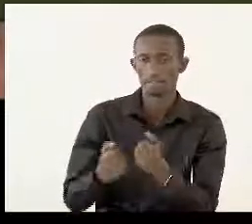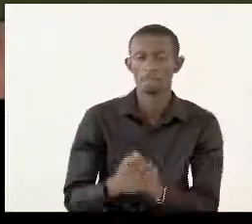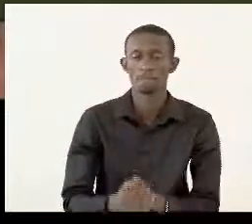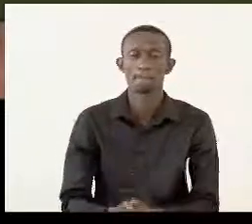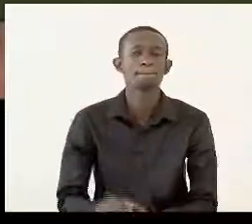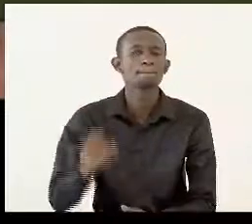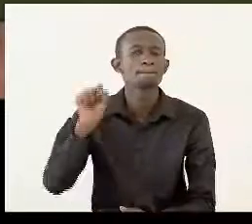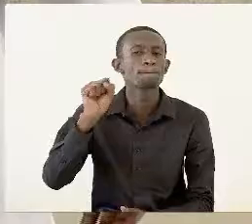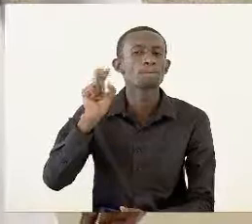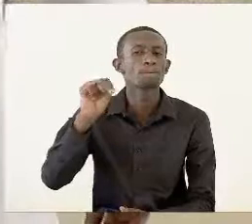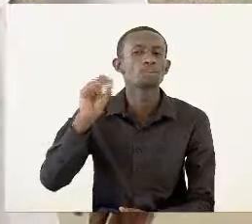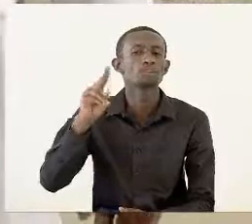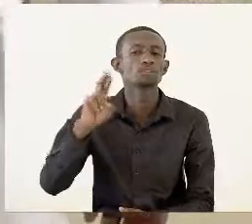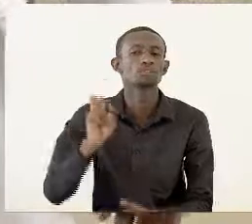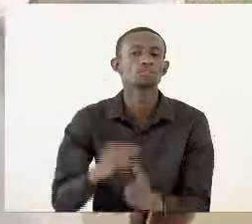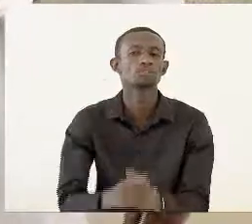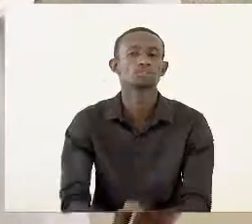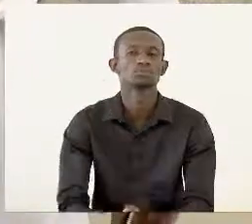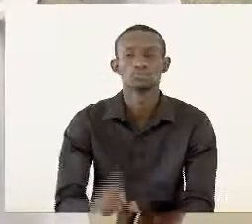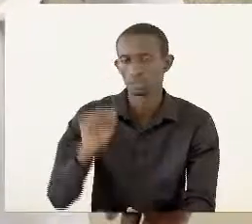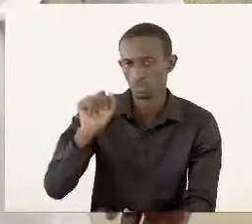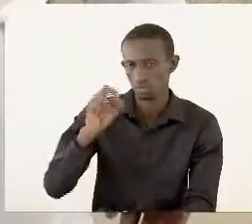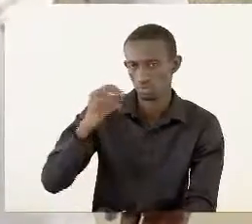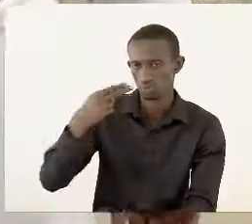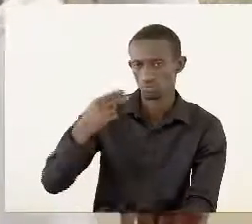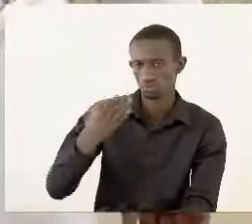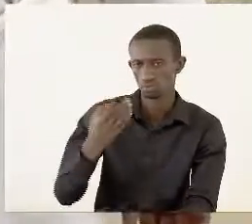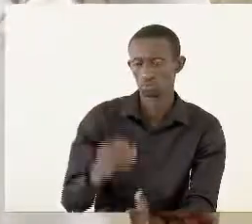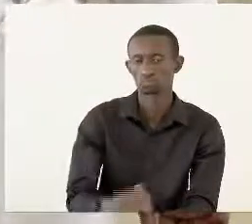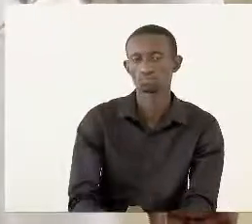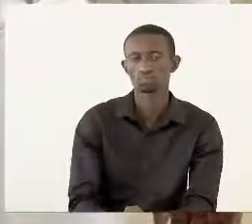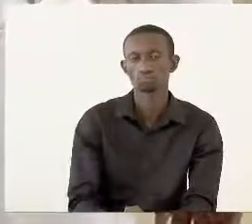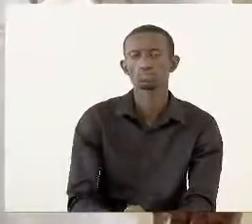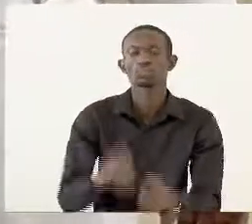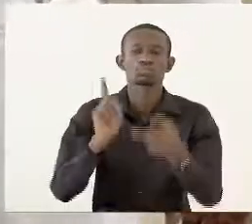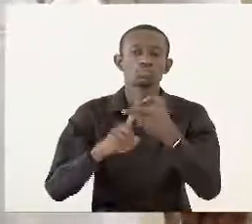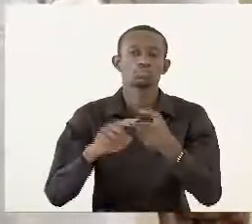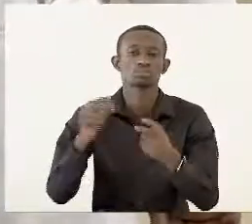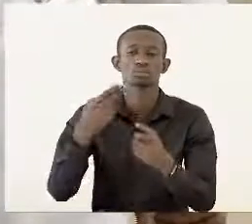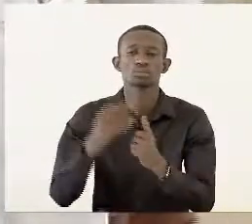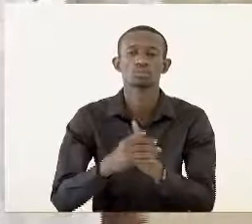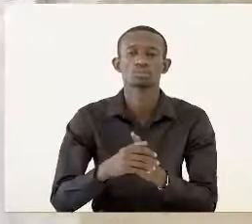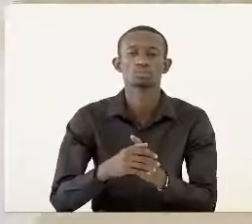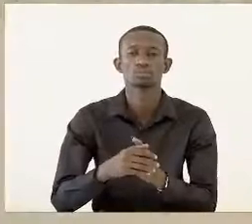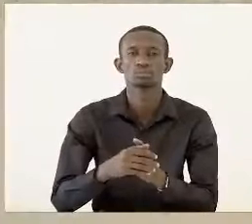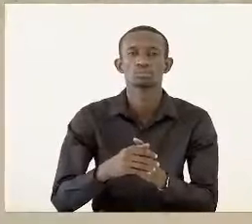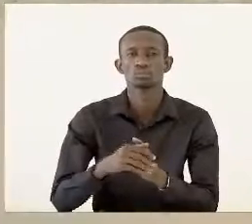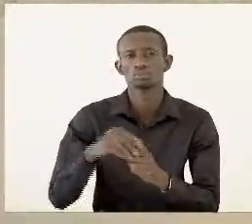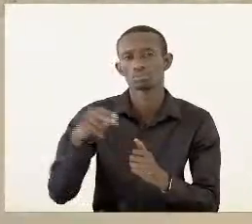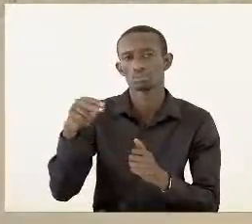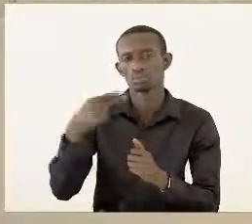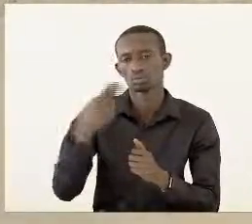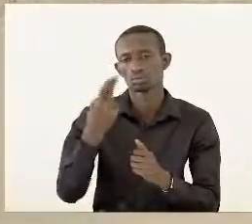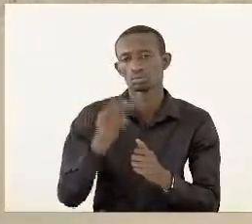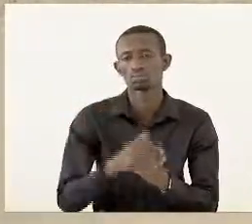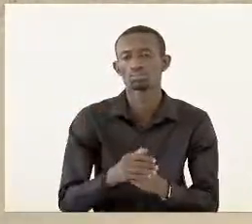sodium hydroxide, which is soluble, plus hydrogen gas. Is our